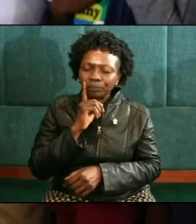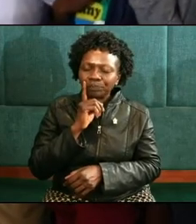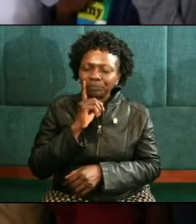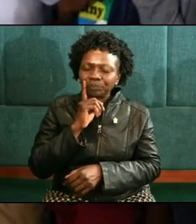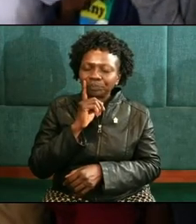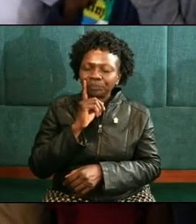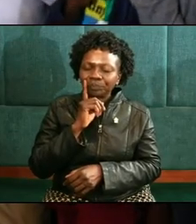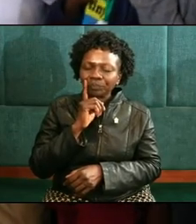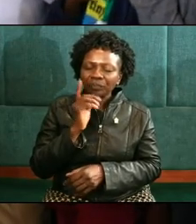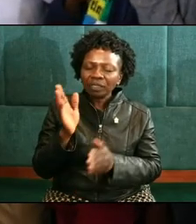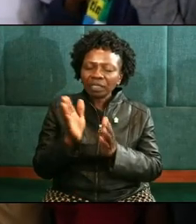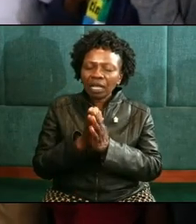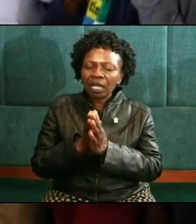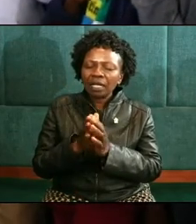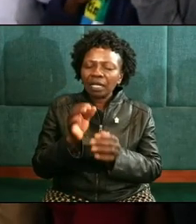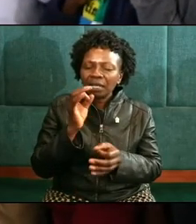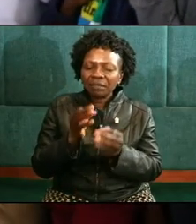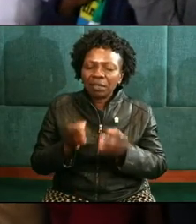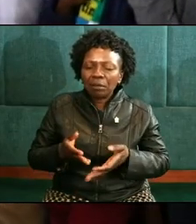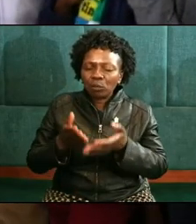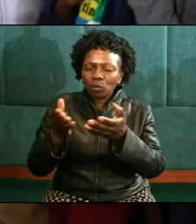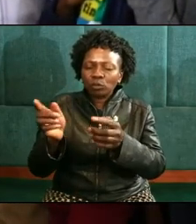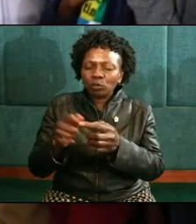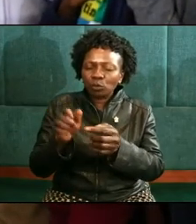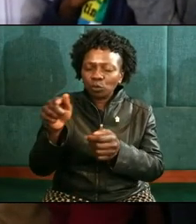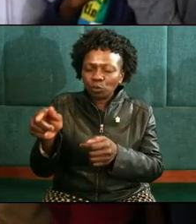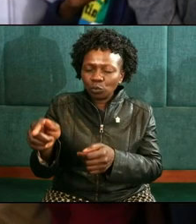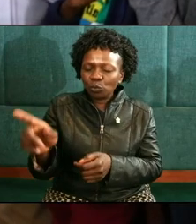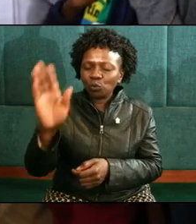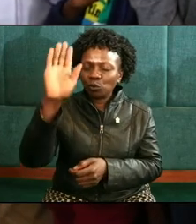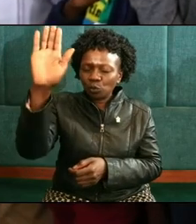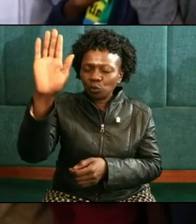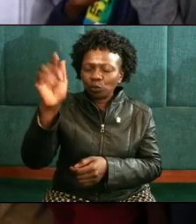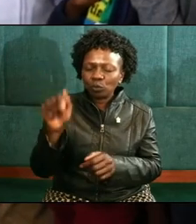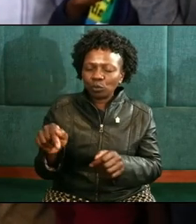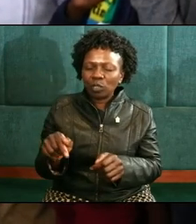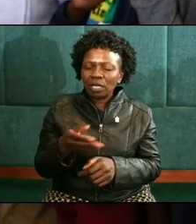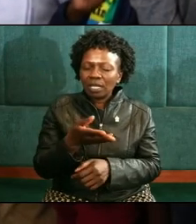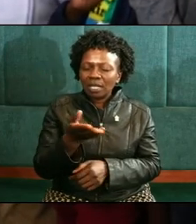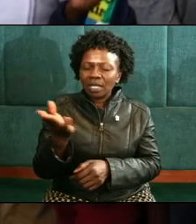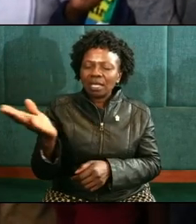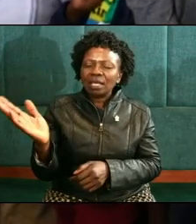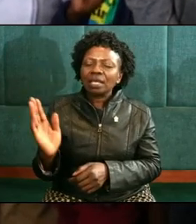Jesus. And if they are brought to you today, yes, Lord.